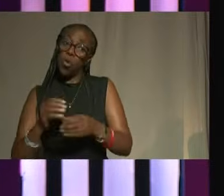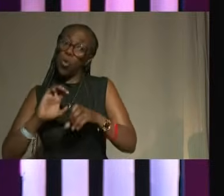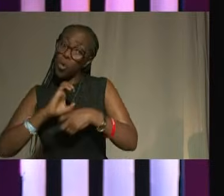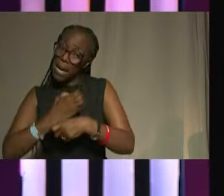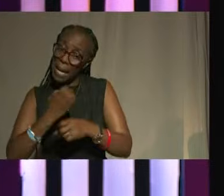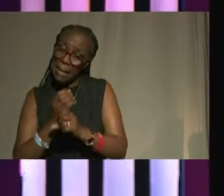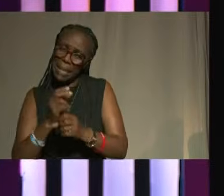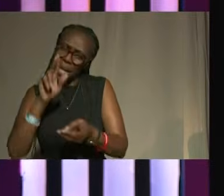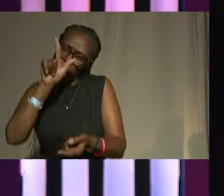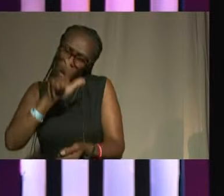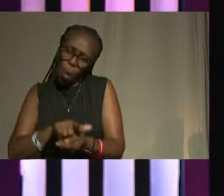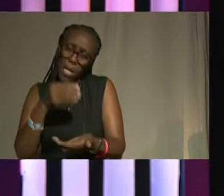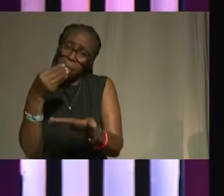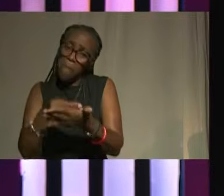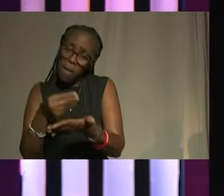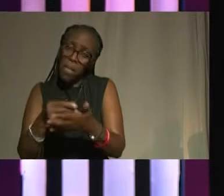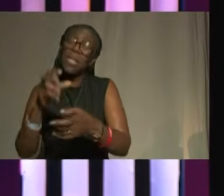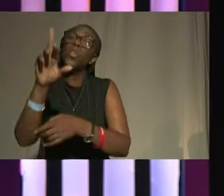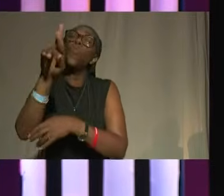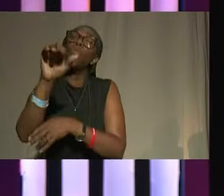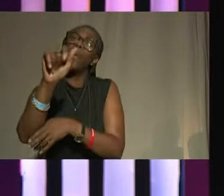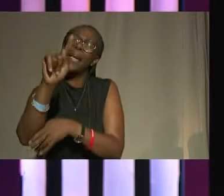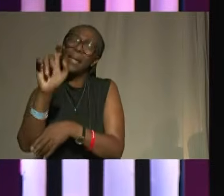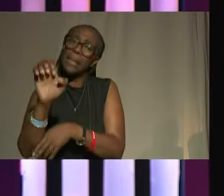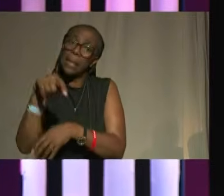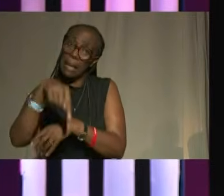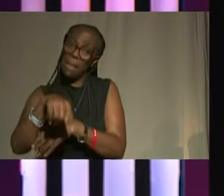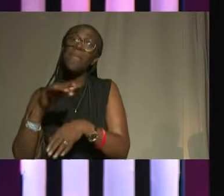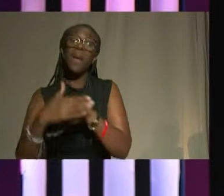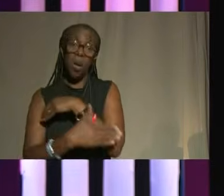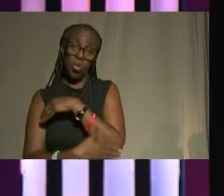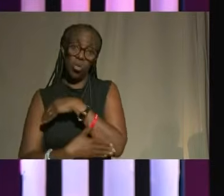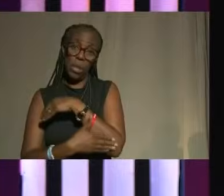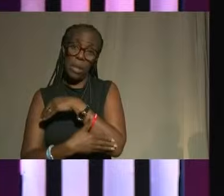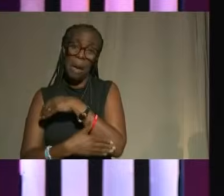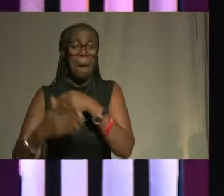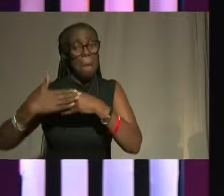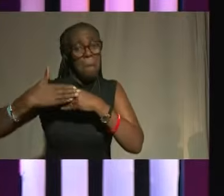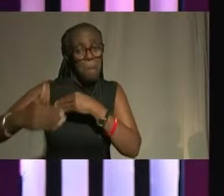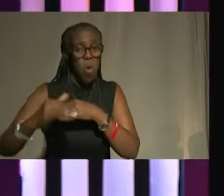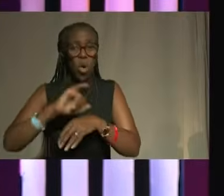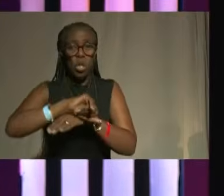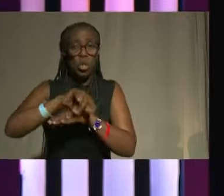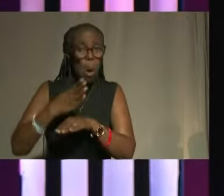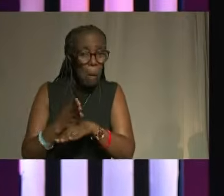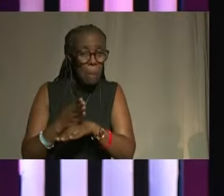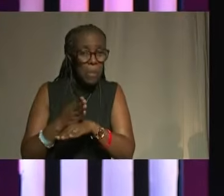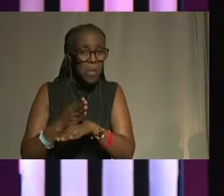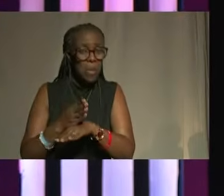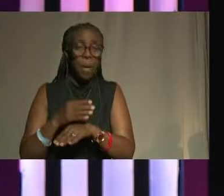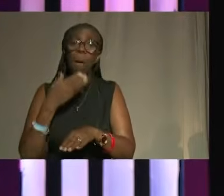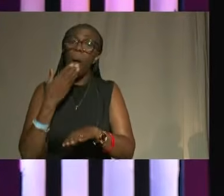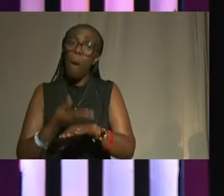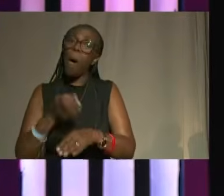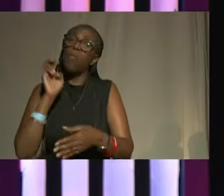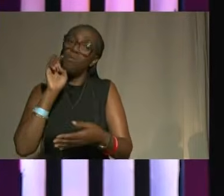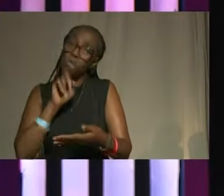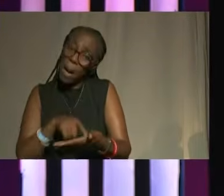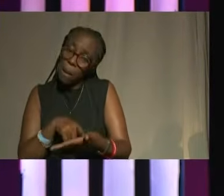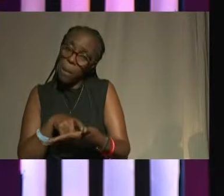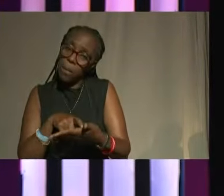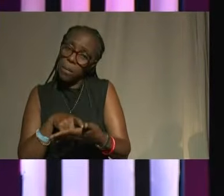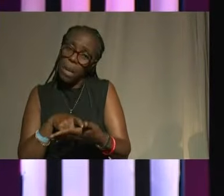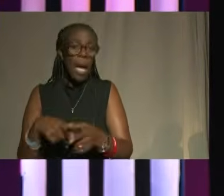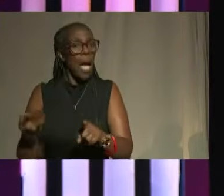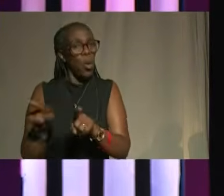created more jobs with more participation in the economy on record. And while we're doing that, we are building out